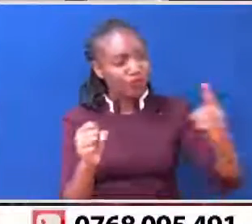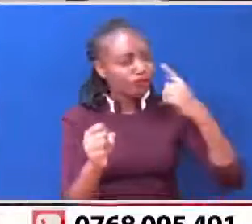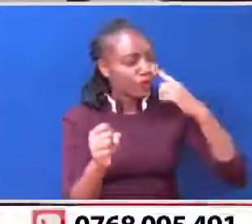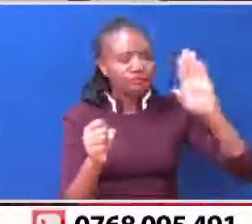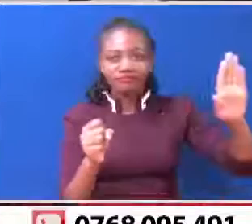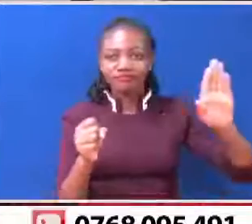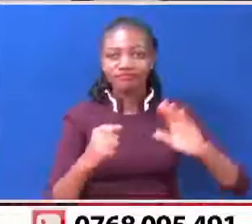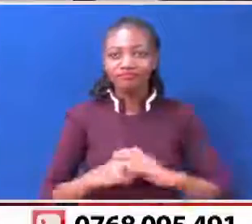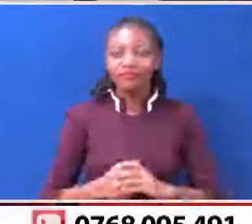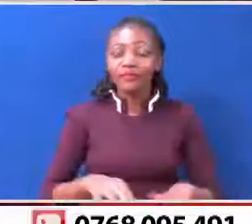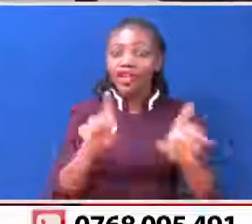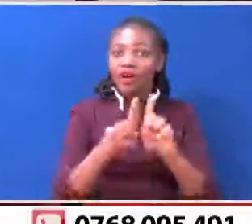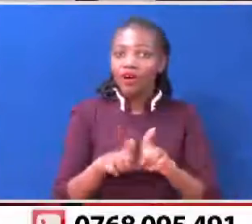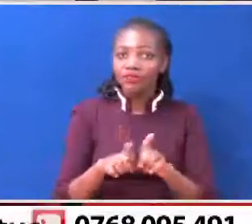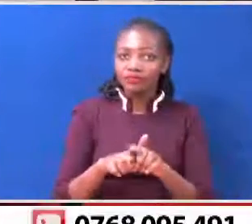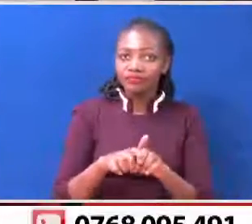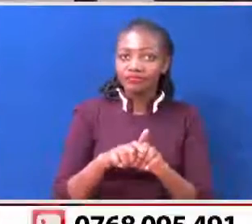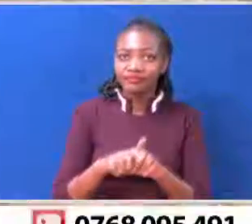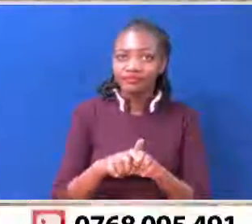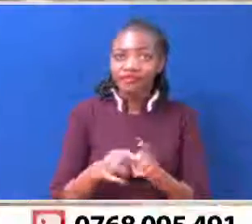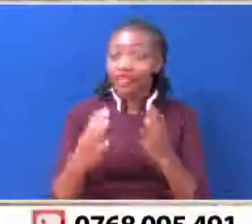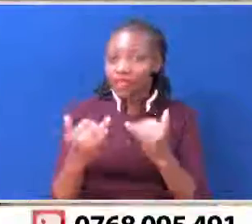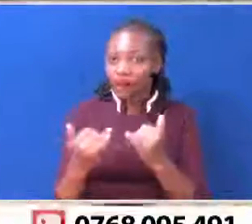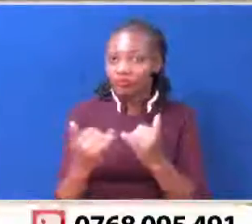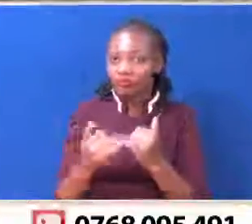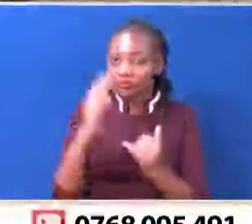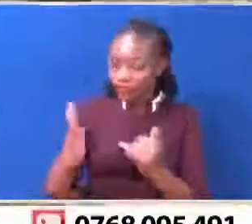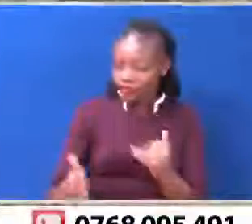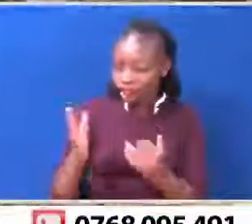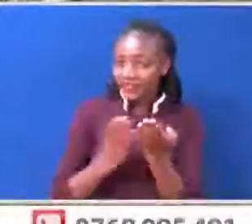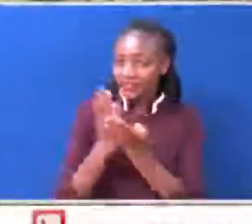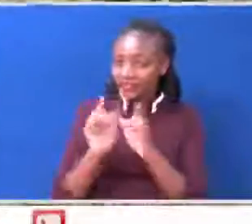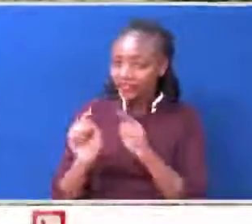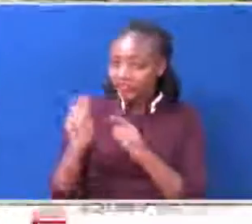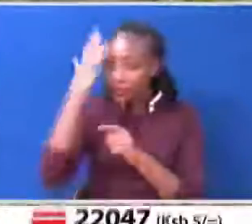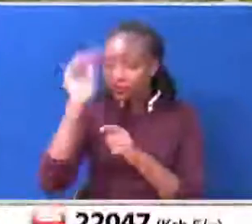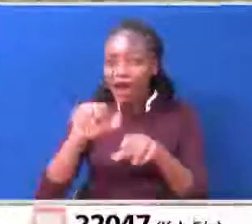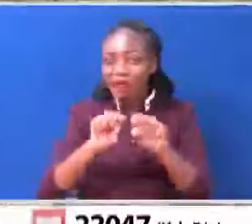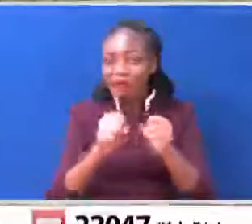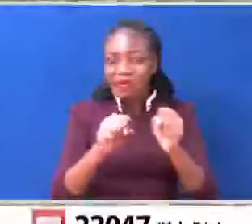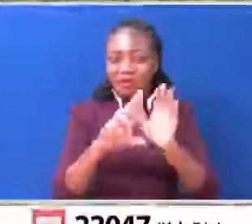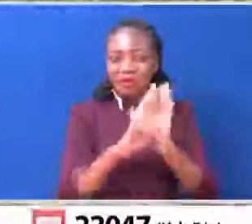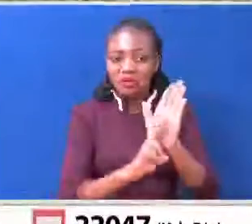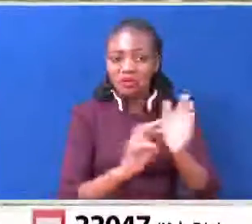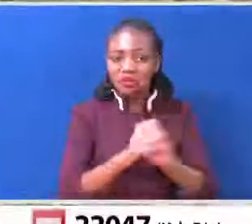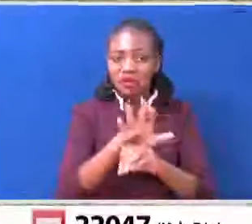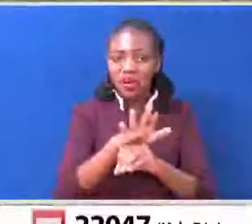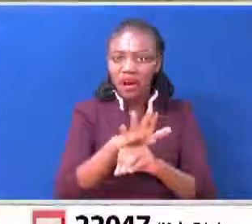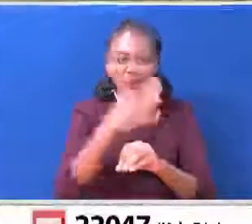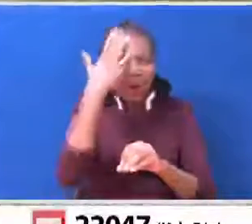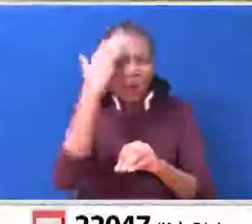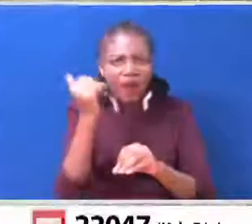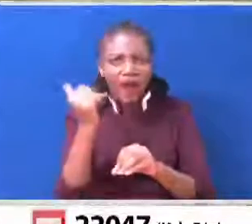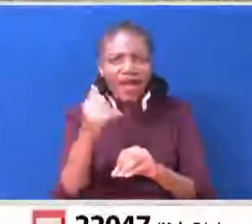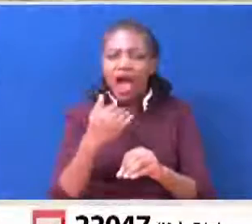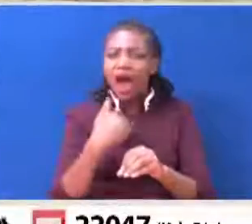station. Shirika la reli nchini likishtumiwa kwa kukiuka masharti ya virusi vya corona kwa kubeba idadi kamili ya abiria wa